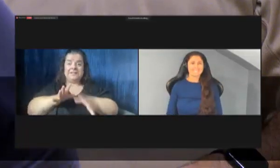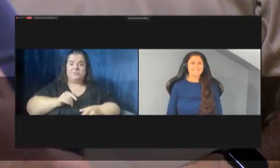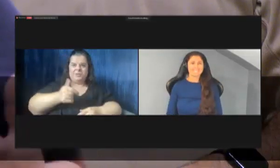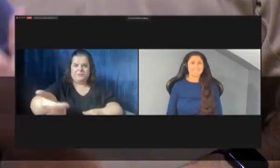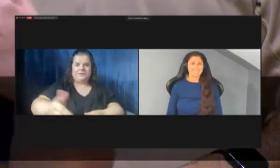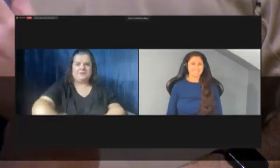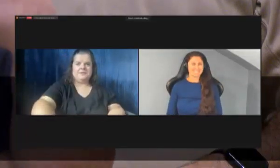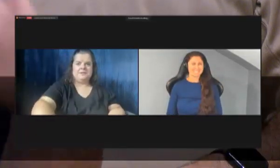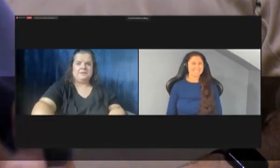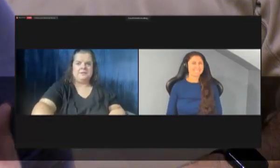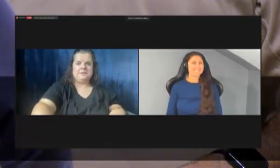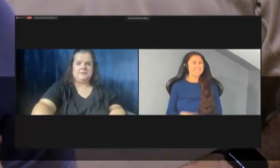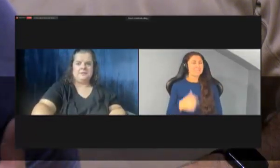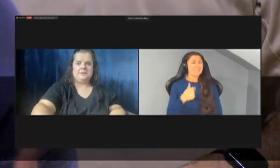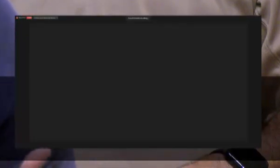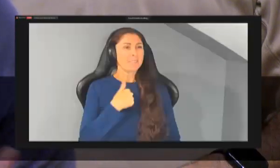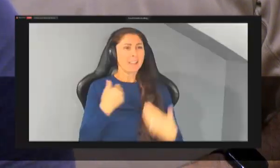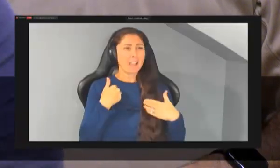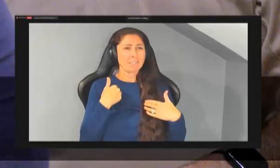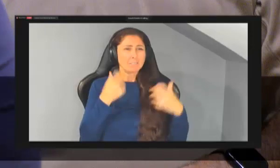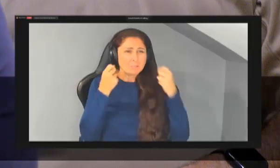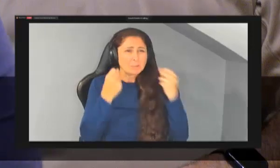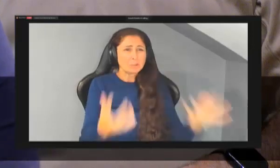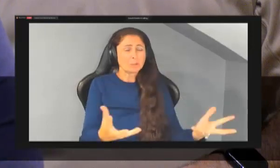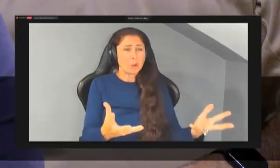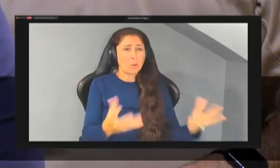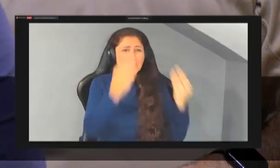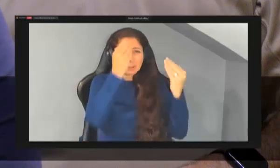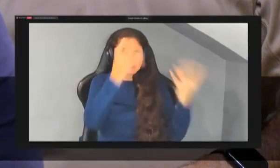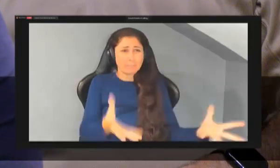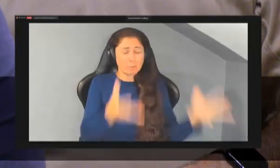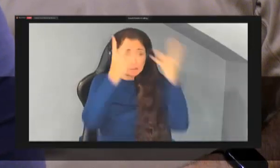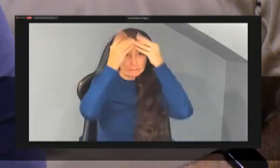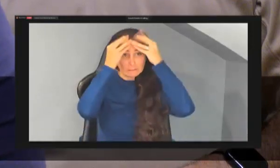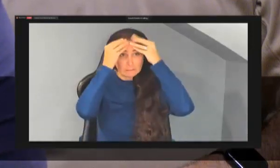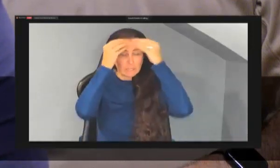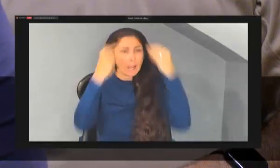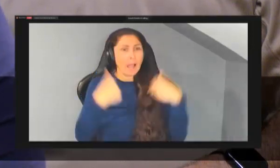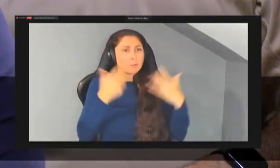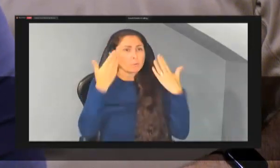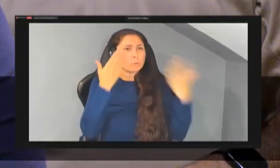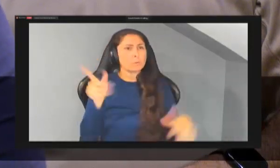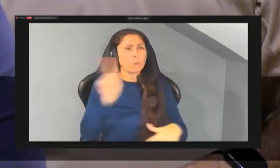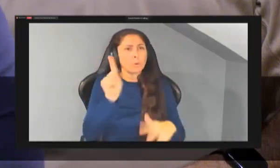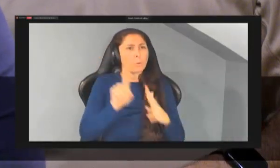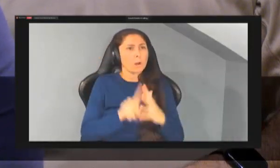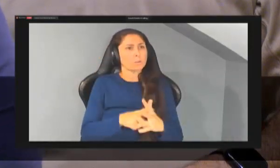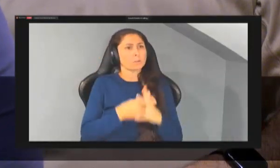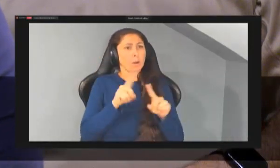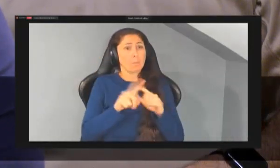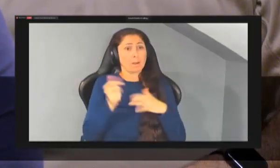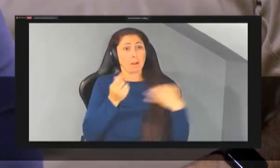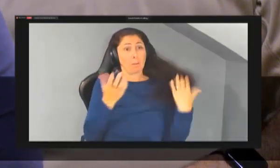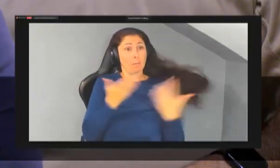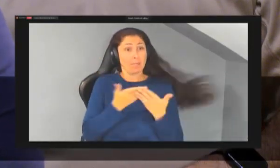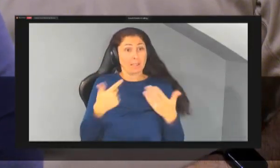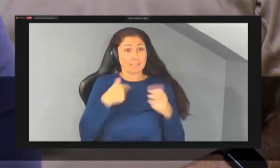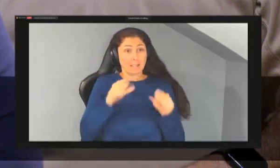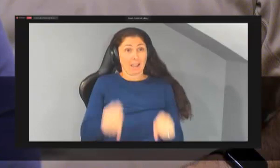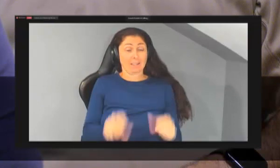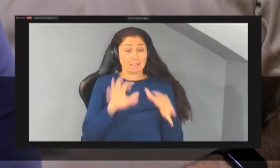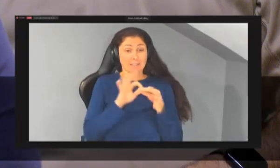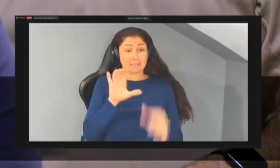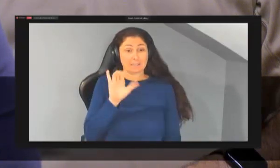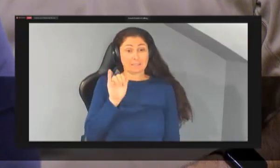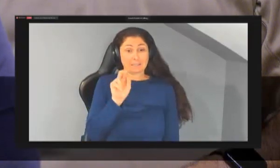I have so much information inside of my head, I don't know where to start, but a couple of the things that I can say is that Cincinnati has a very